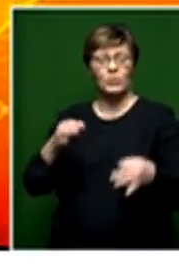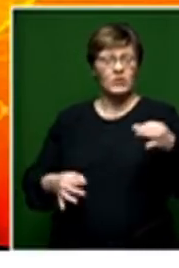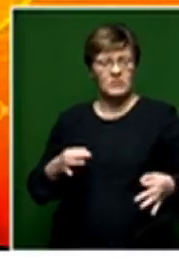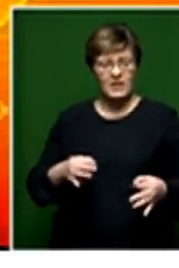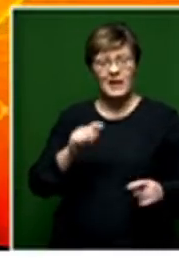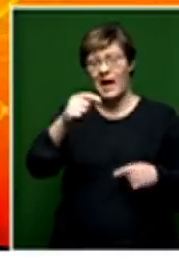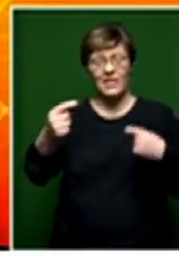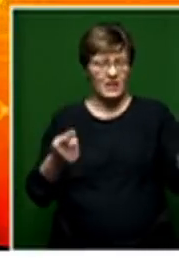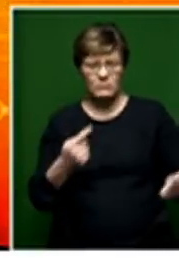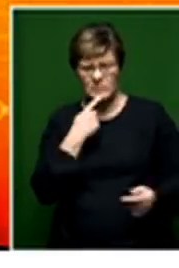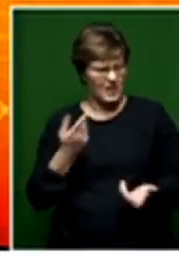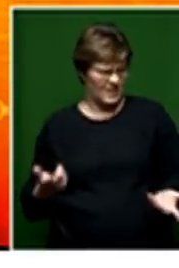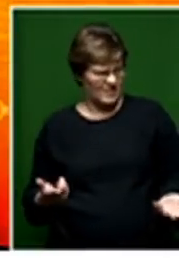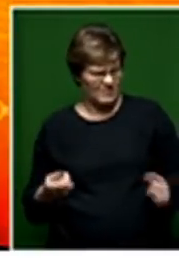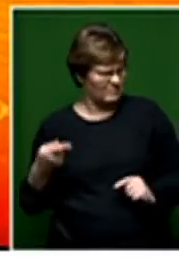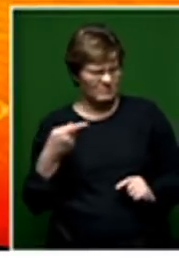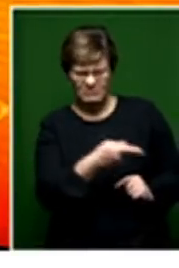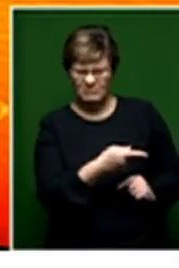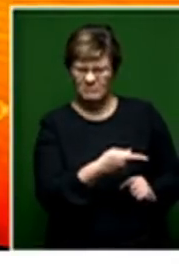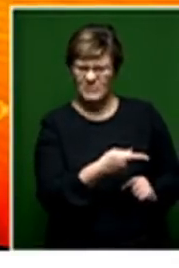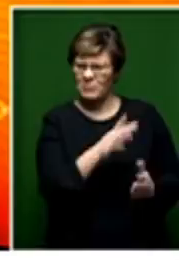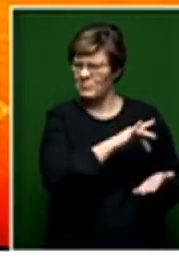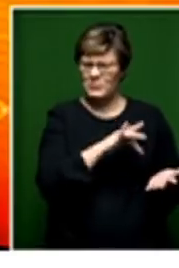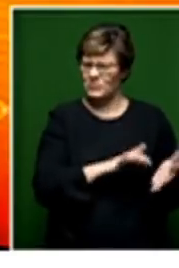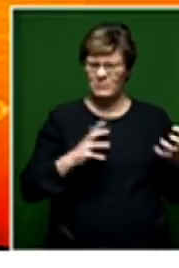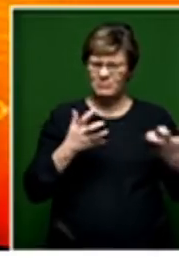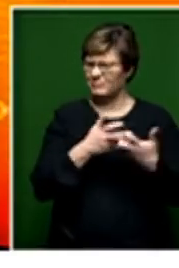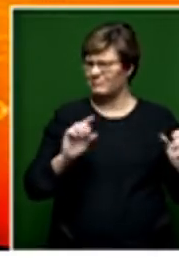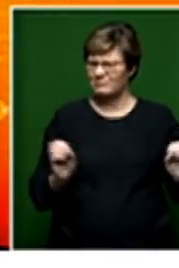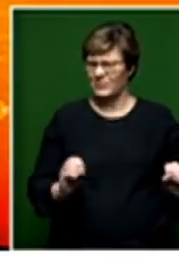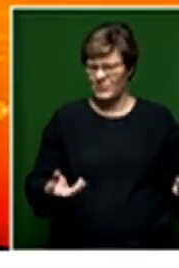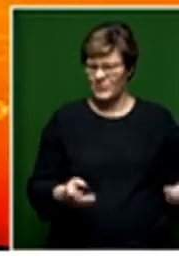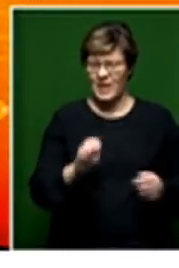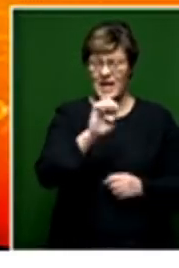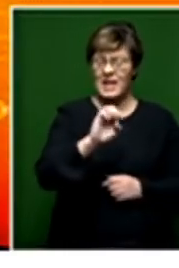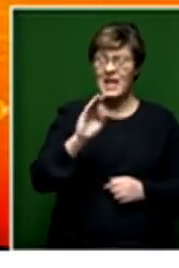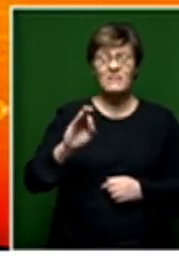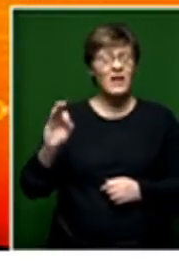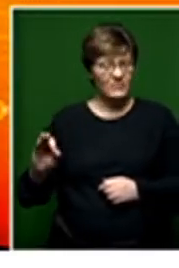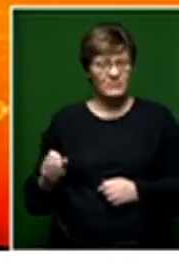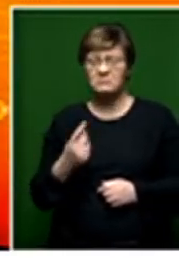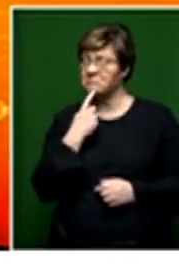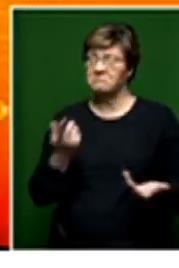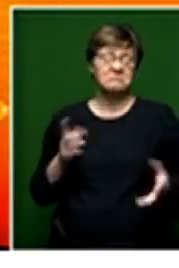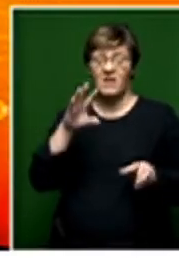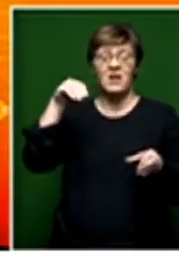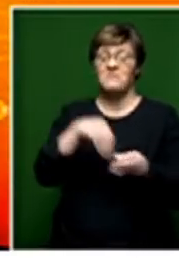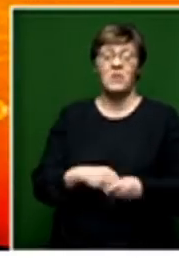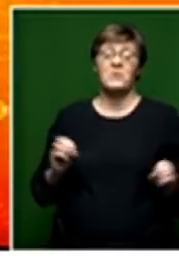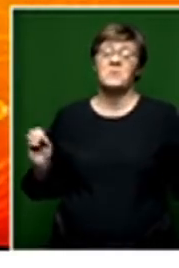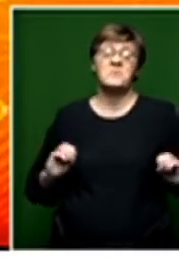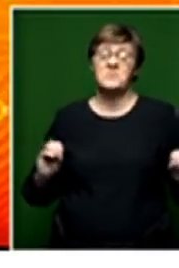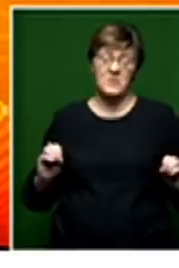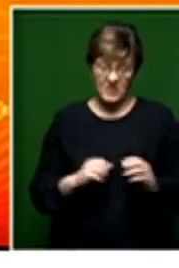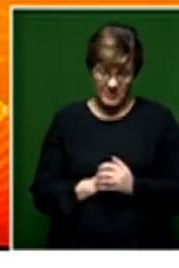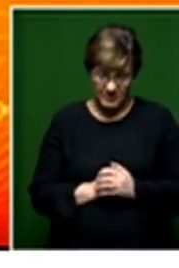and others who say she's not fit for the position. The Economic Freedom Fighters has since indicated that it will